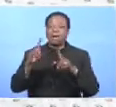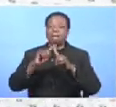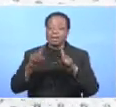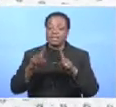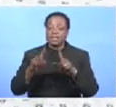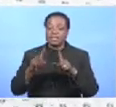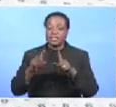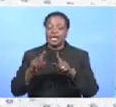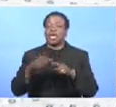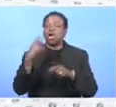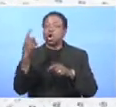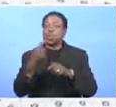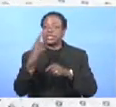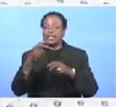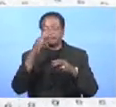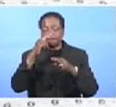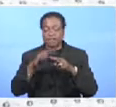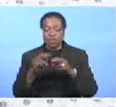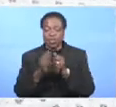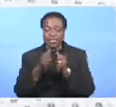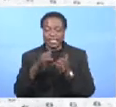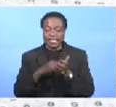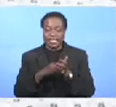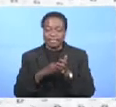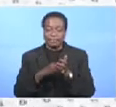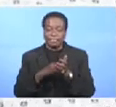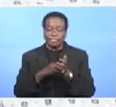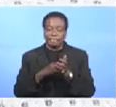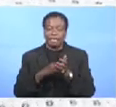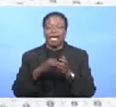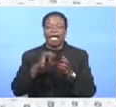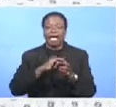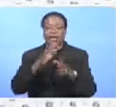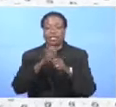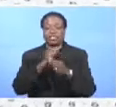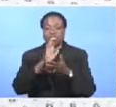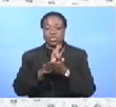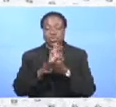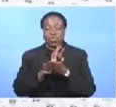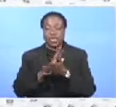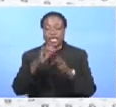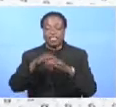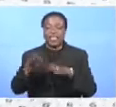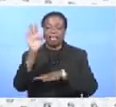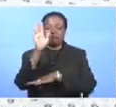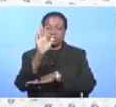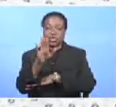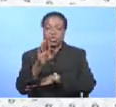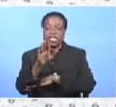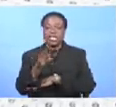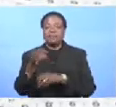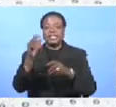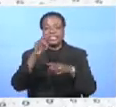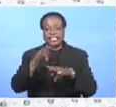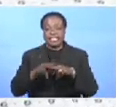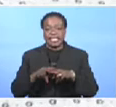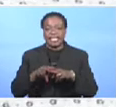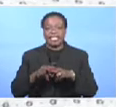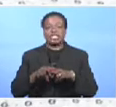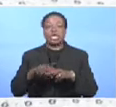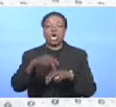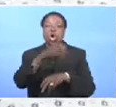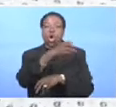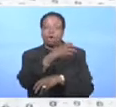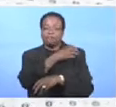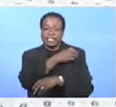with it. For instance, I would get home from school in the afternoons, and he would be sitting in his office at Government House. And I would